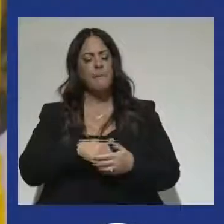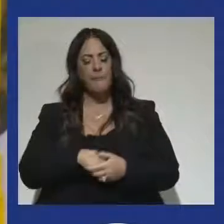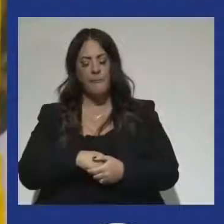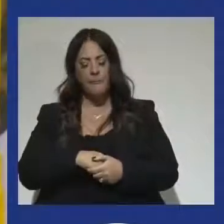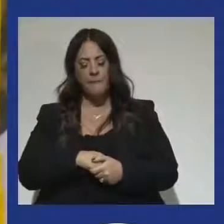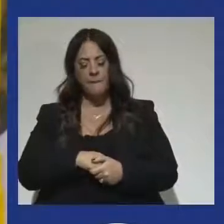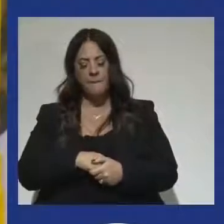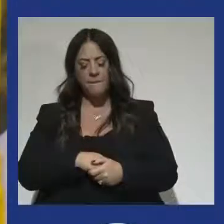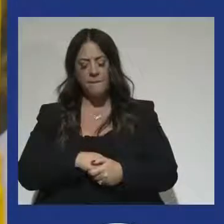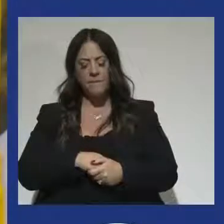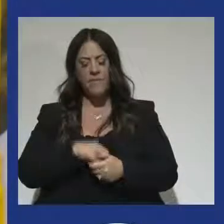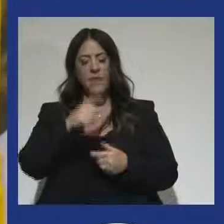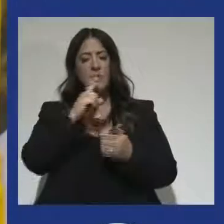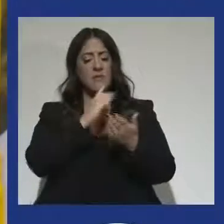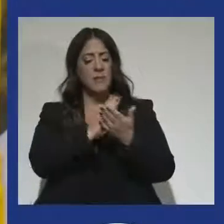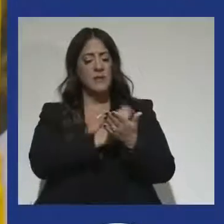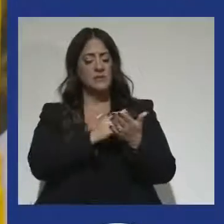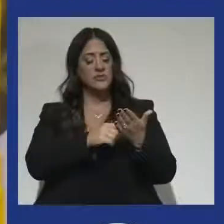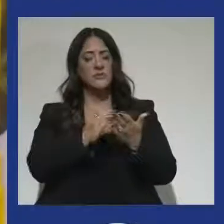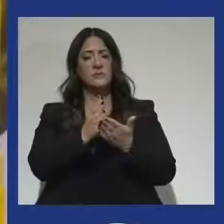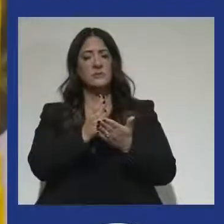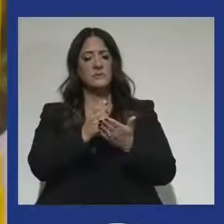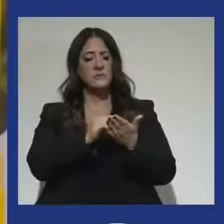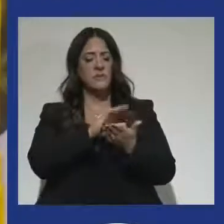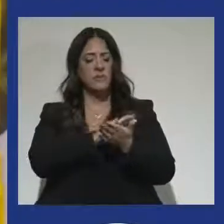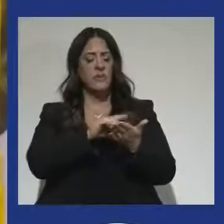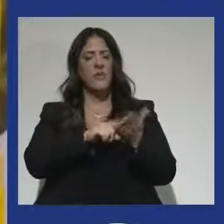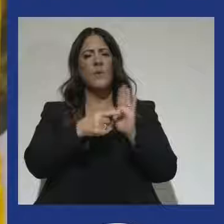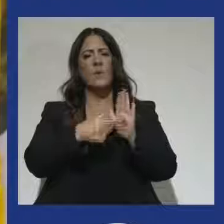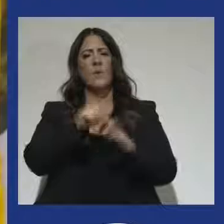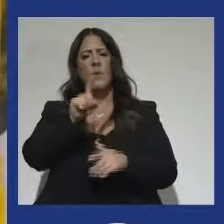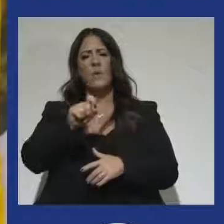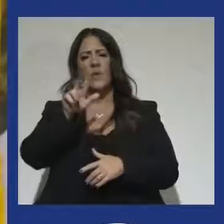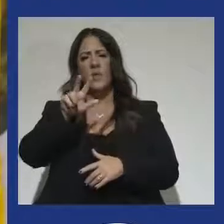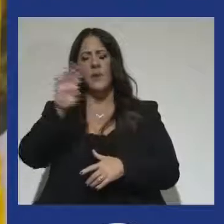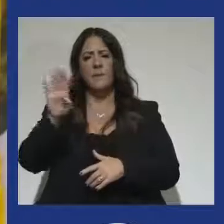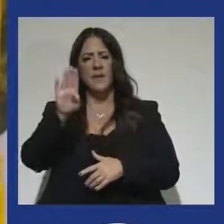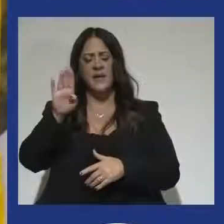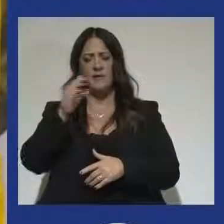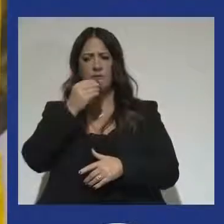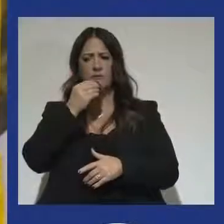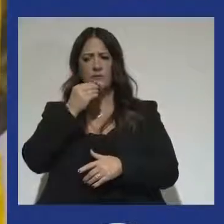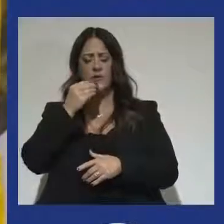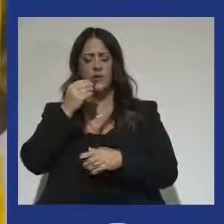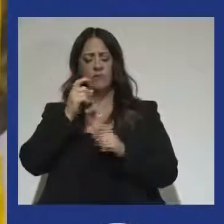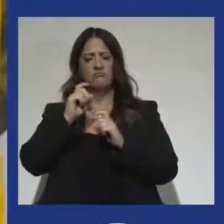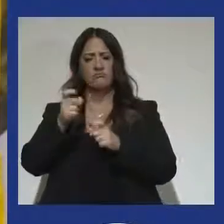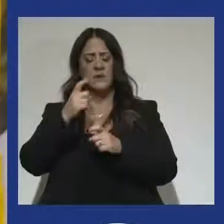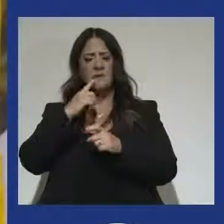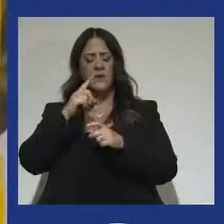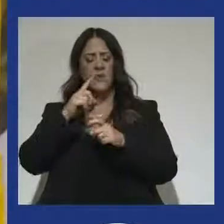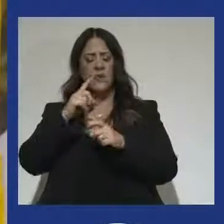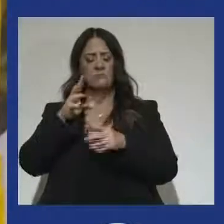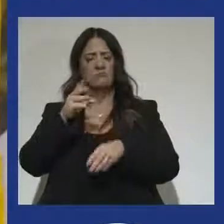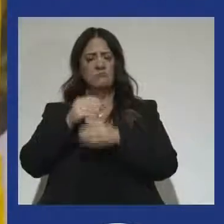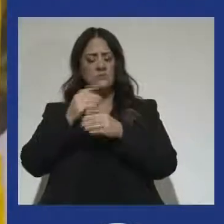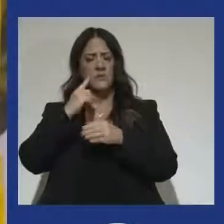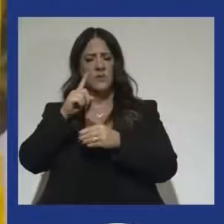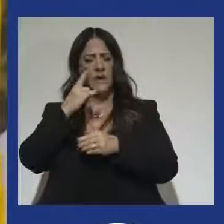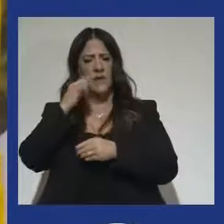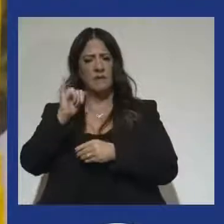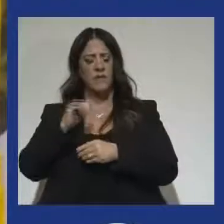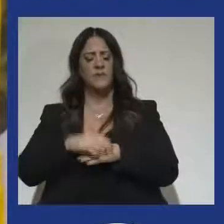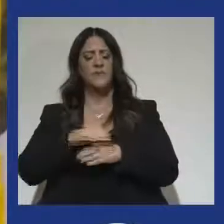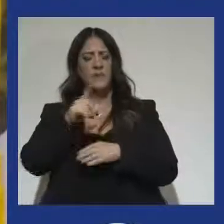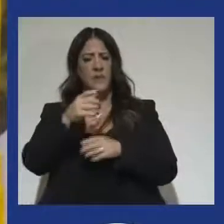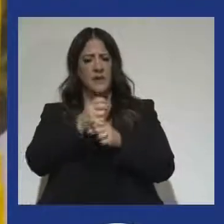taking these questions. The budget document references $1.3 billion in food assistance for California. And I'm wondering if you are